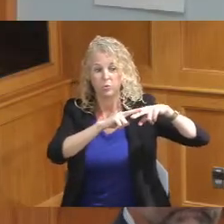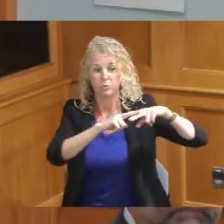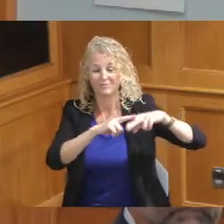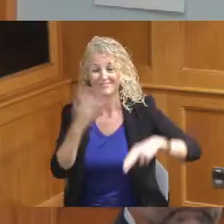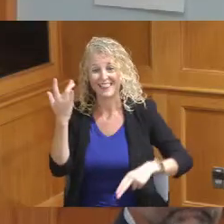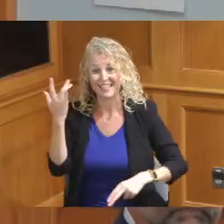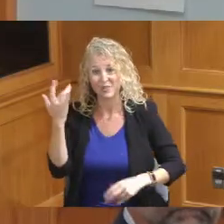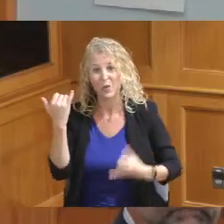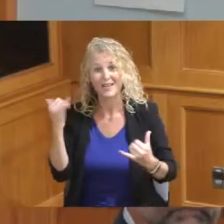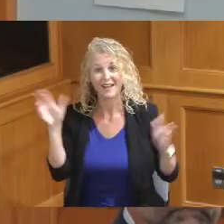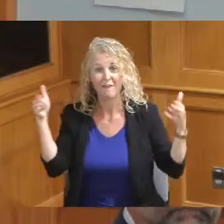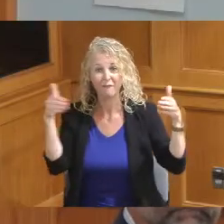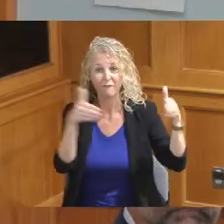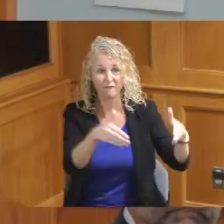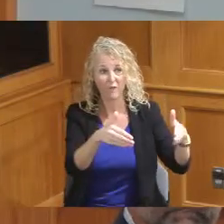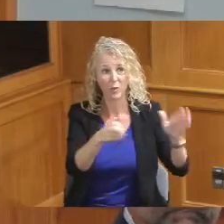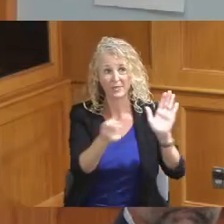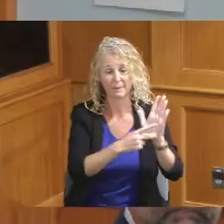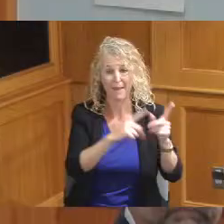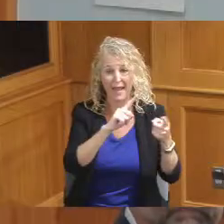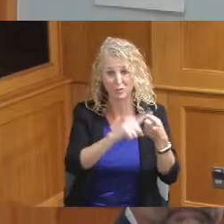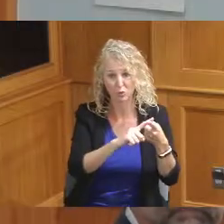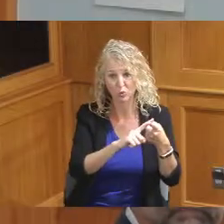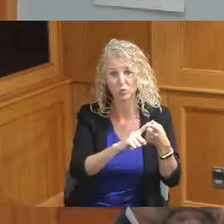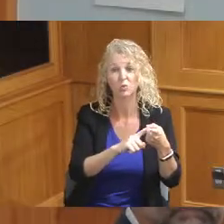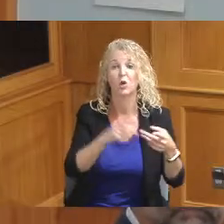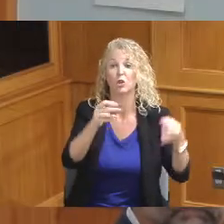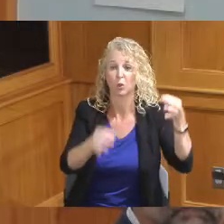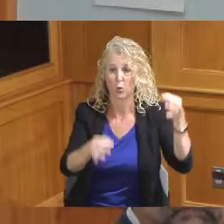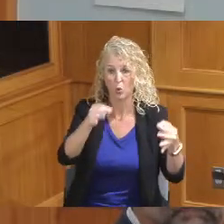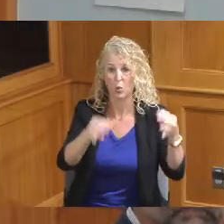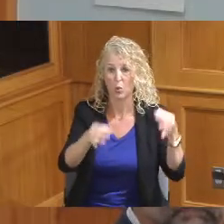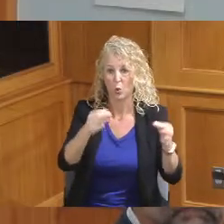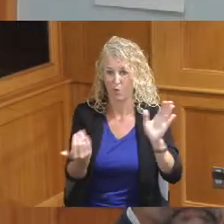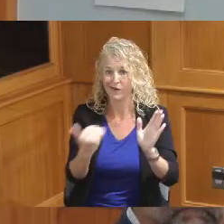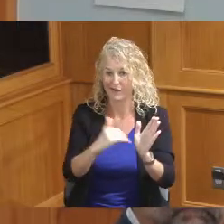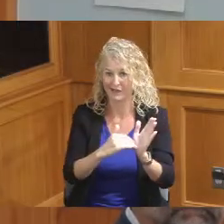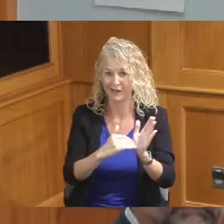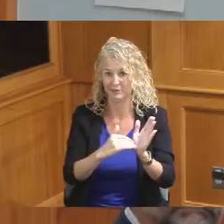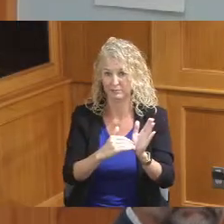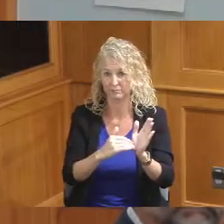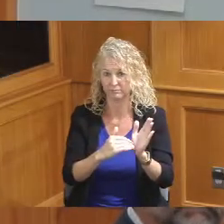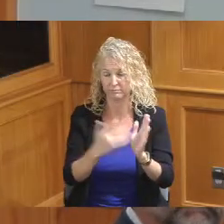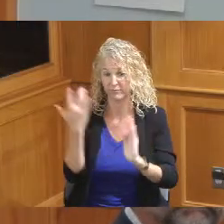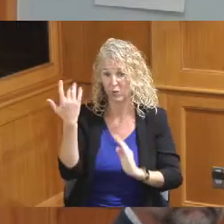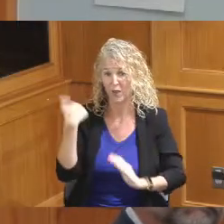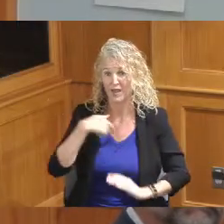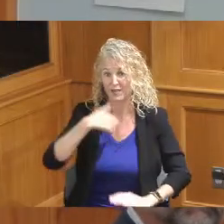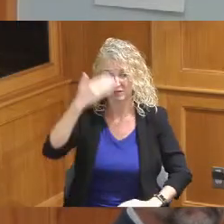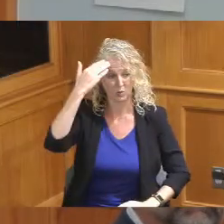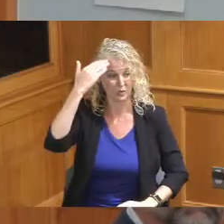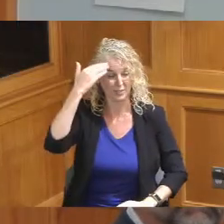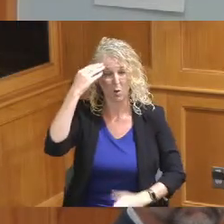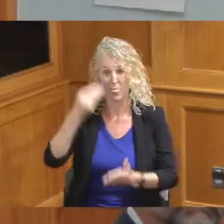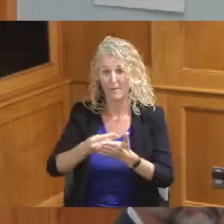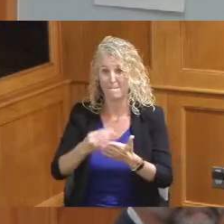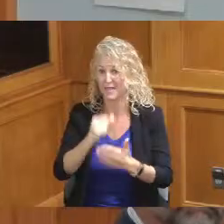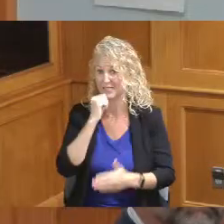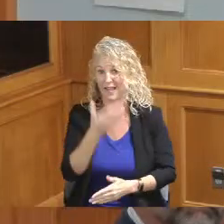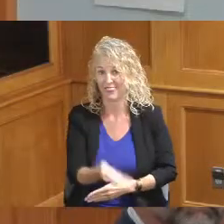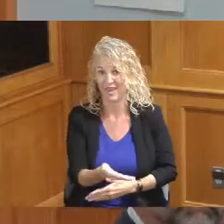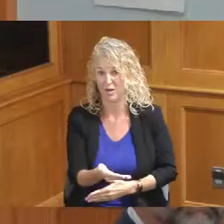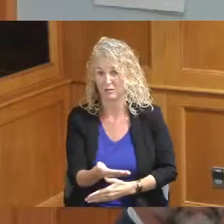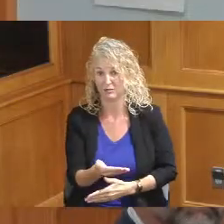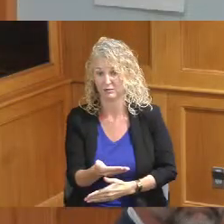focus really has now pushed back towards being in court and taking care of people that are going to court, because we know that funding isn't there. So the best thing we can do for a lot of